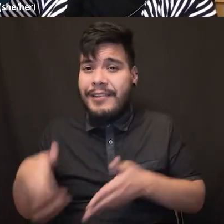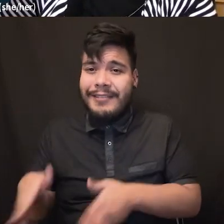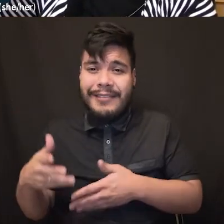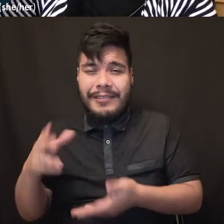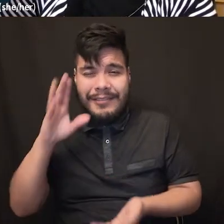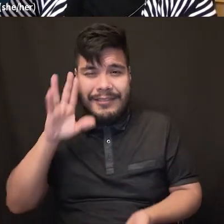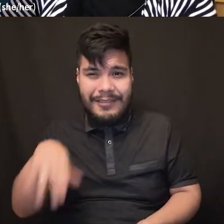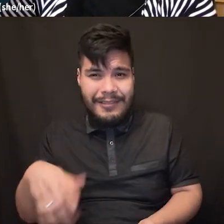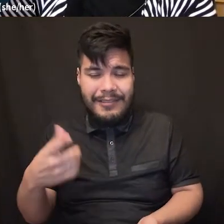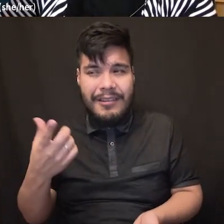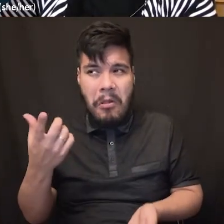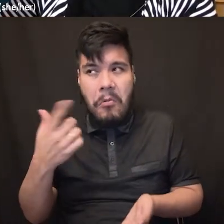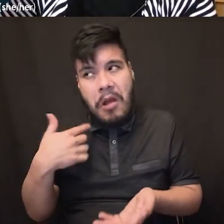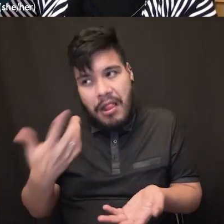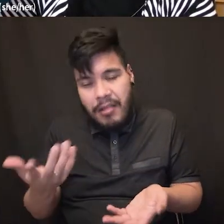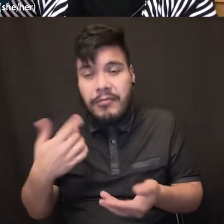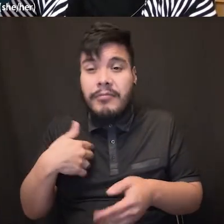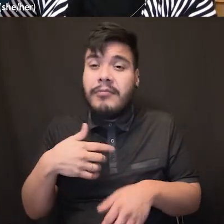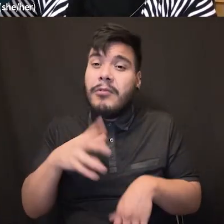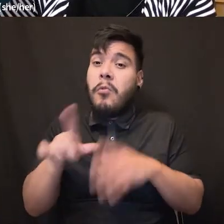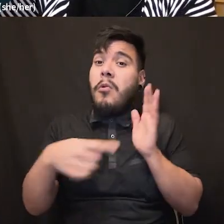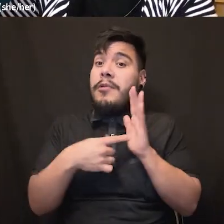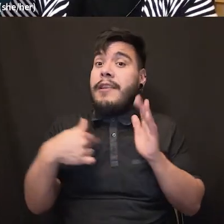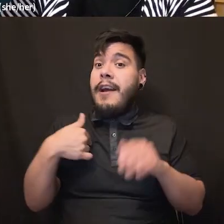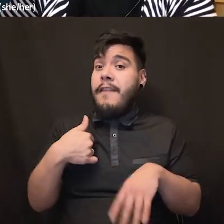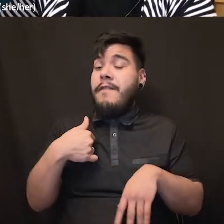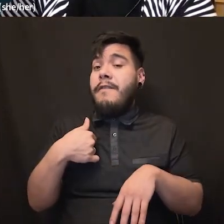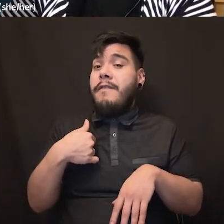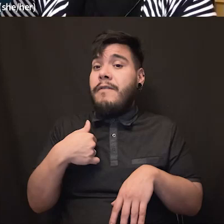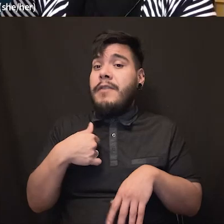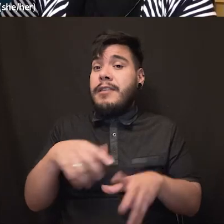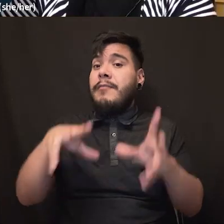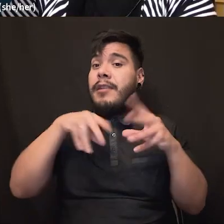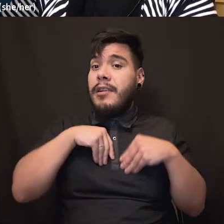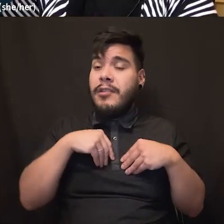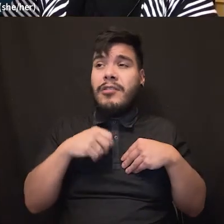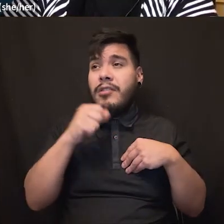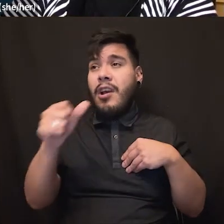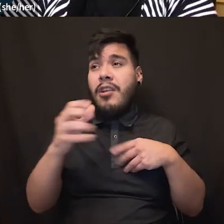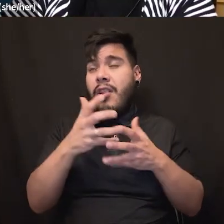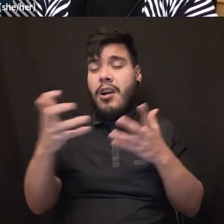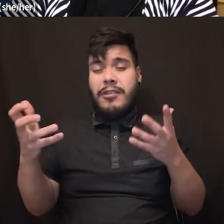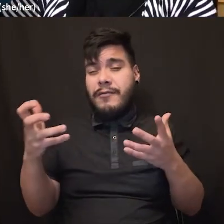there, at least the parts that I've played, there hasn't been as much thought about like